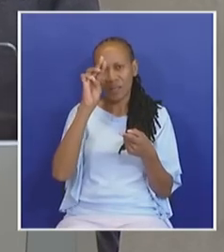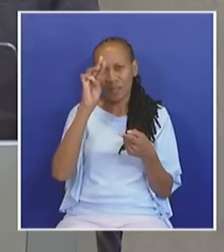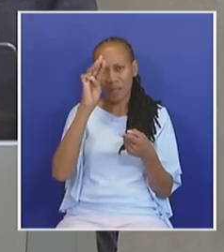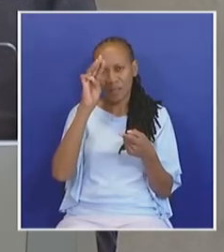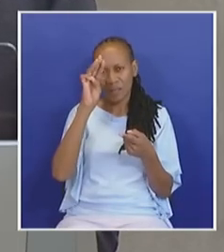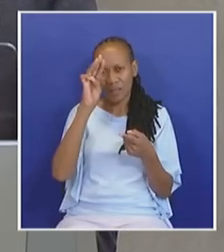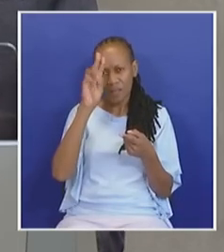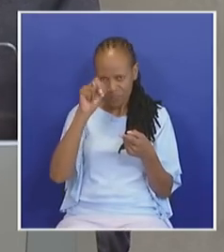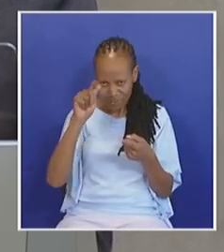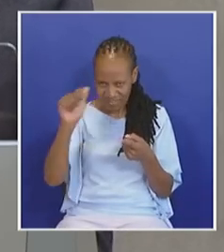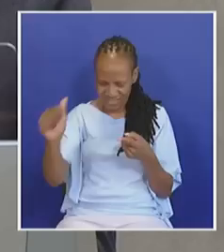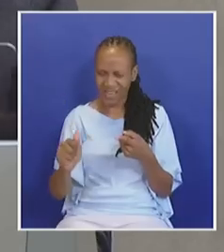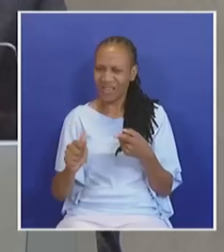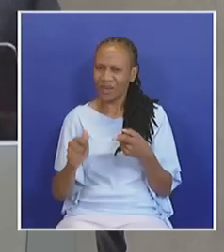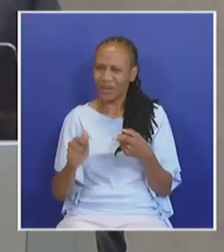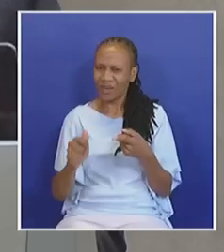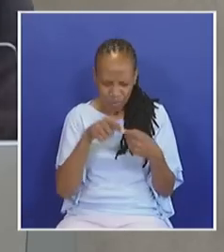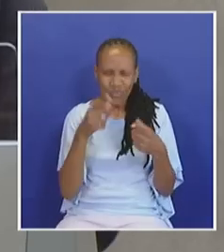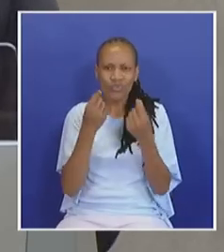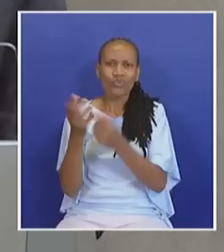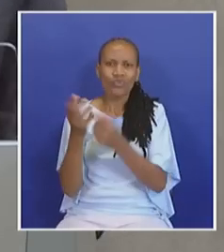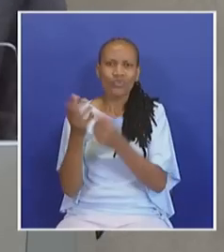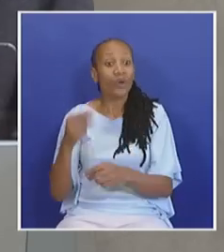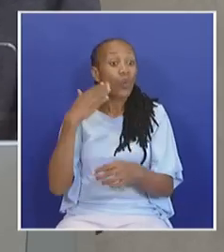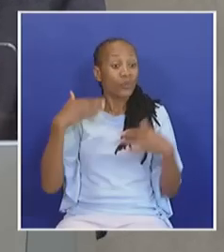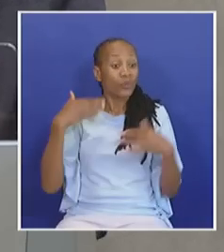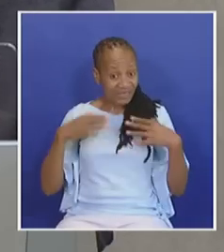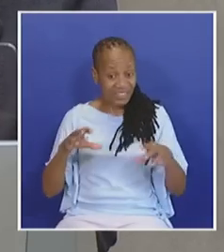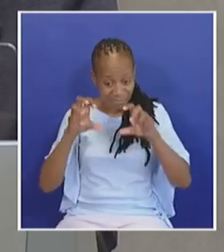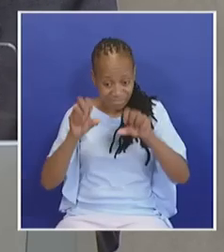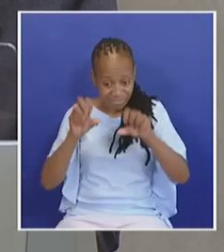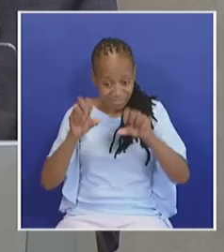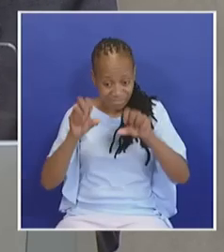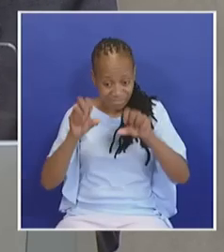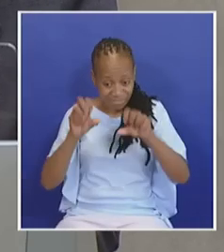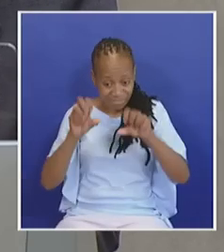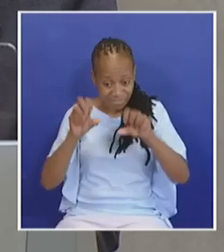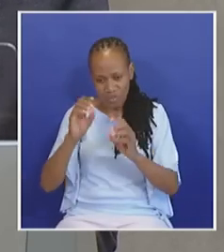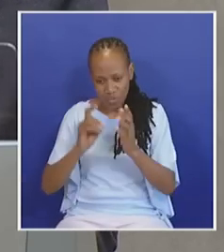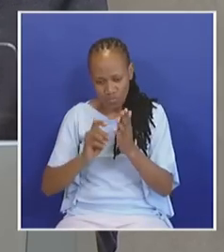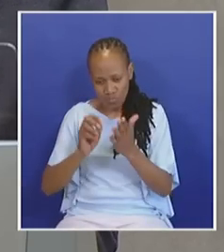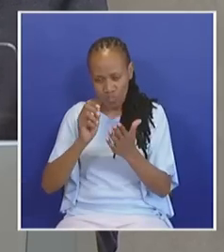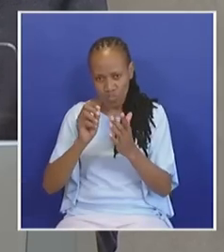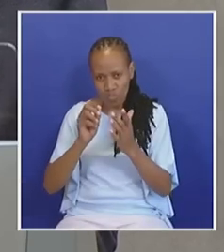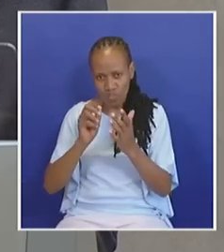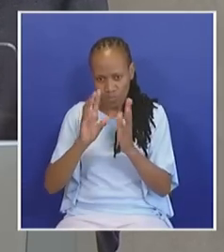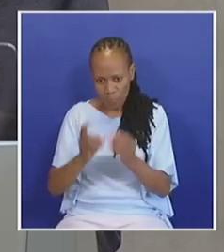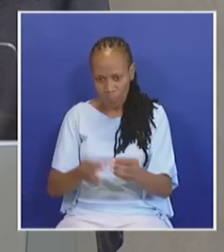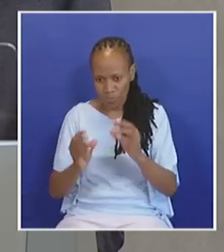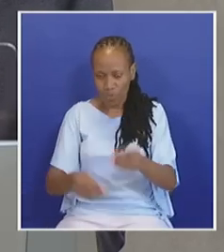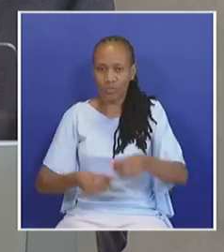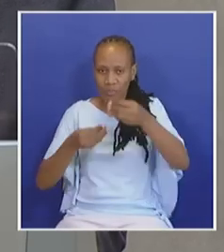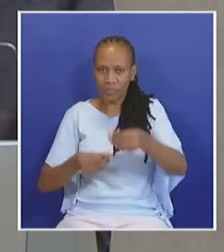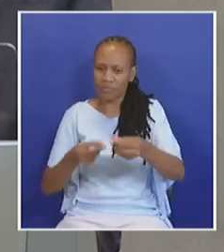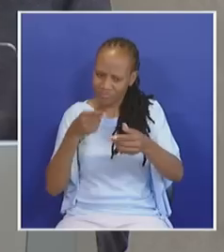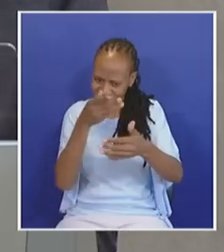to govern, we developed a paper which outlined immediate tasks confronting us and the basic principles as